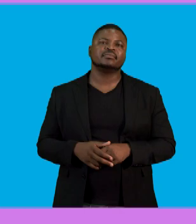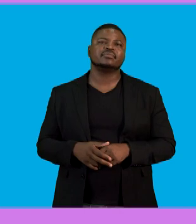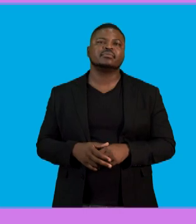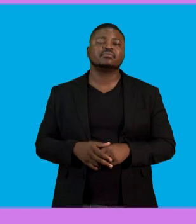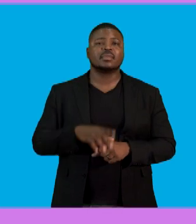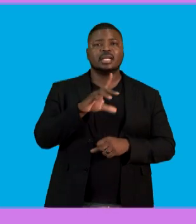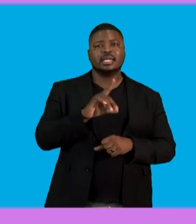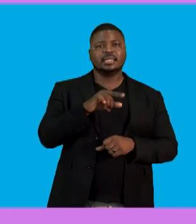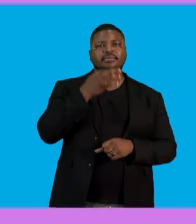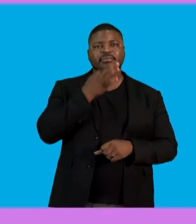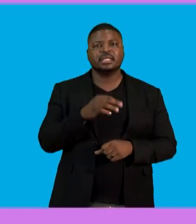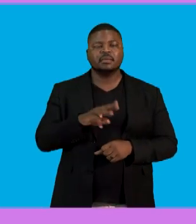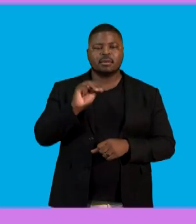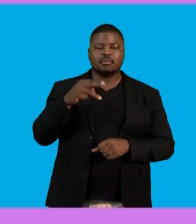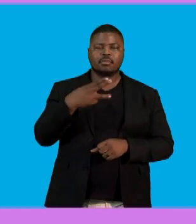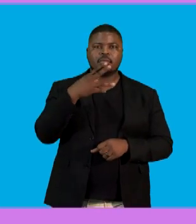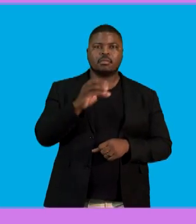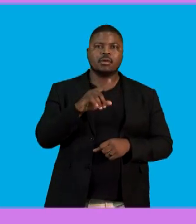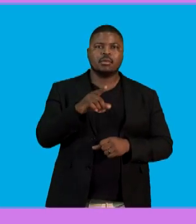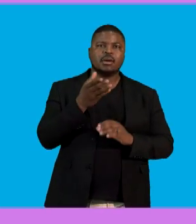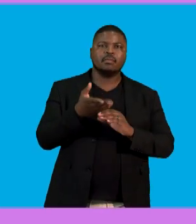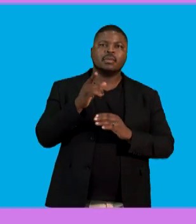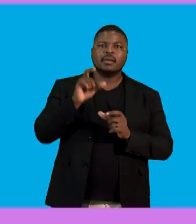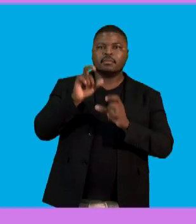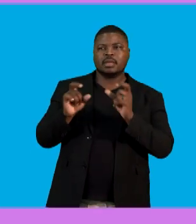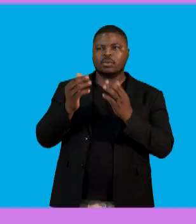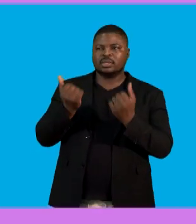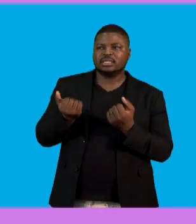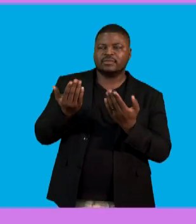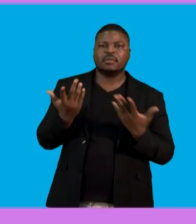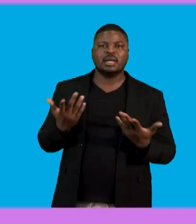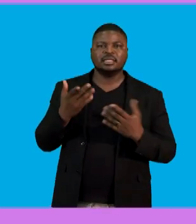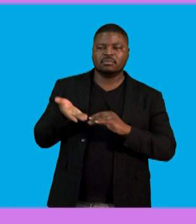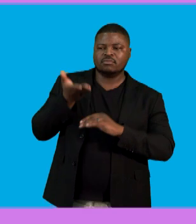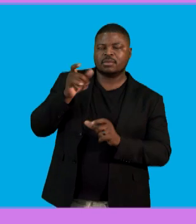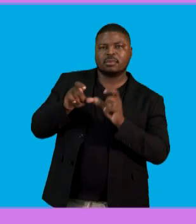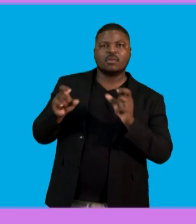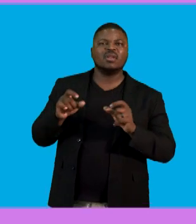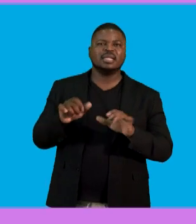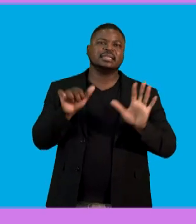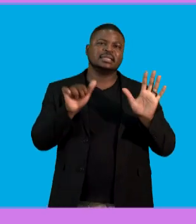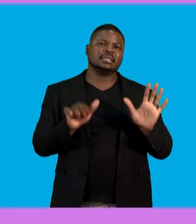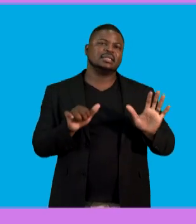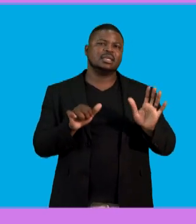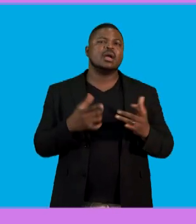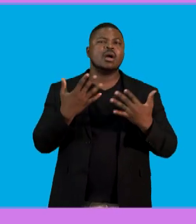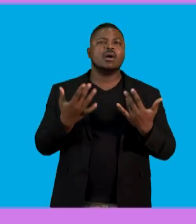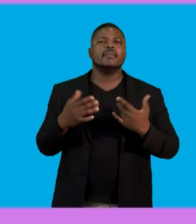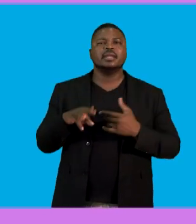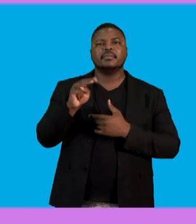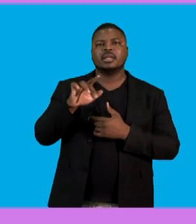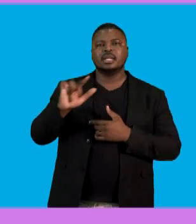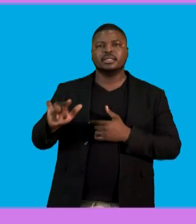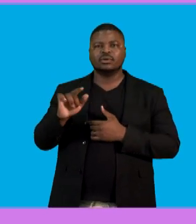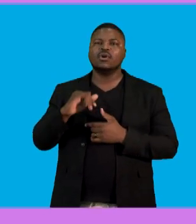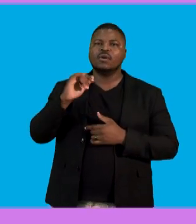Question D says, if Mpho increases the number of people to serve to 6 people, how many milliliters of lemon juice